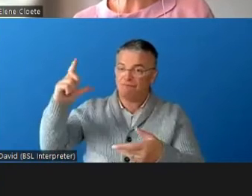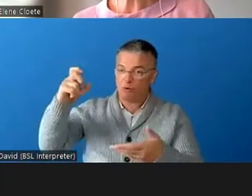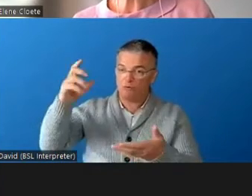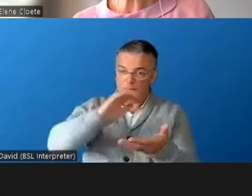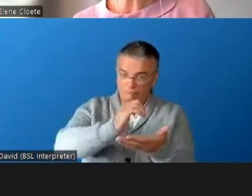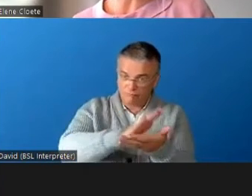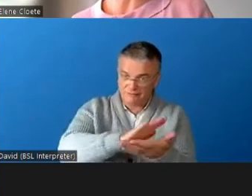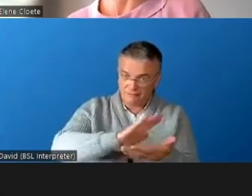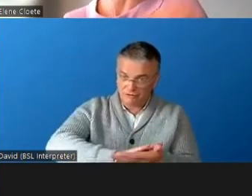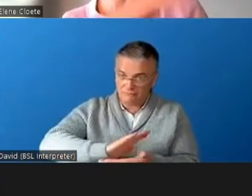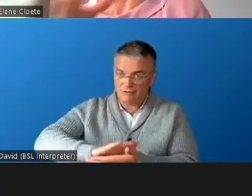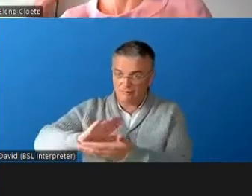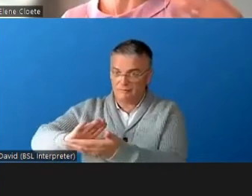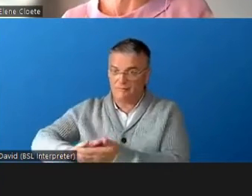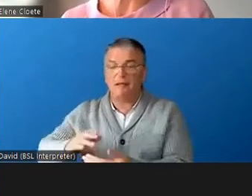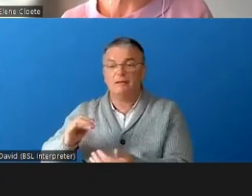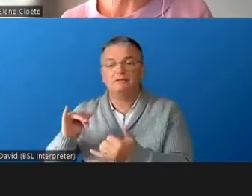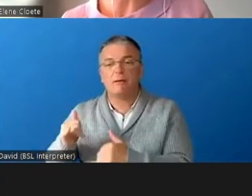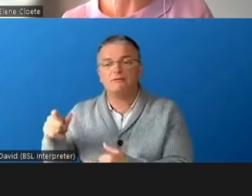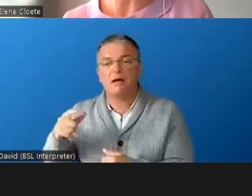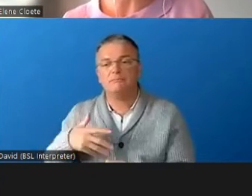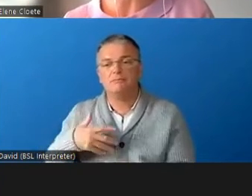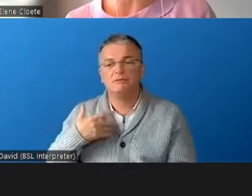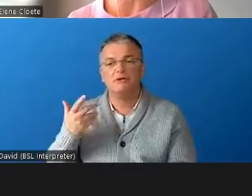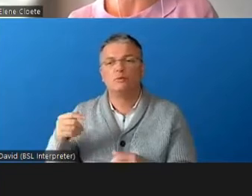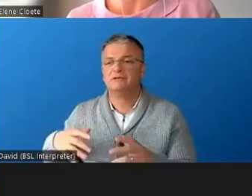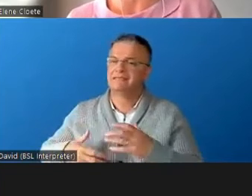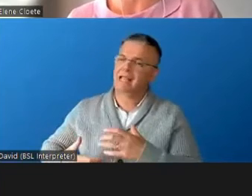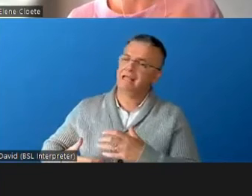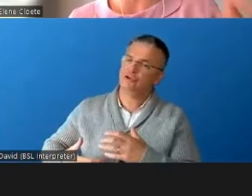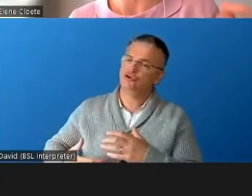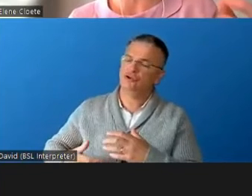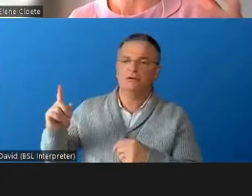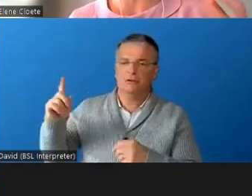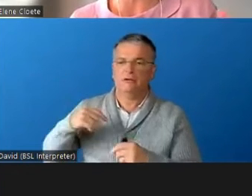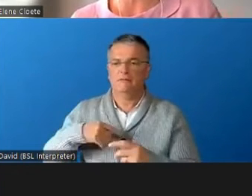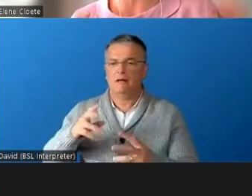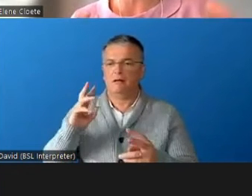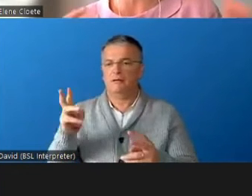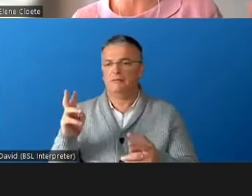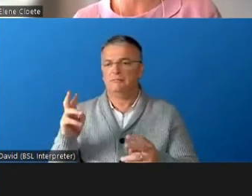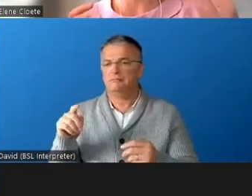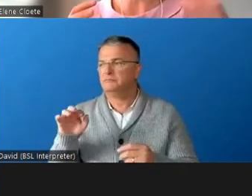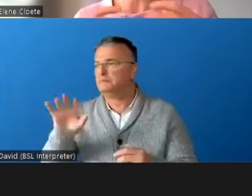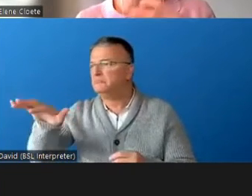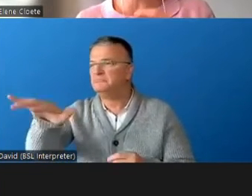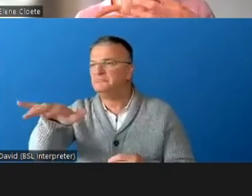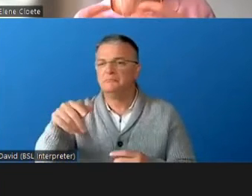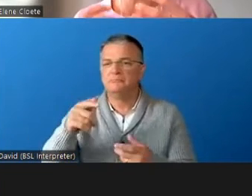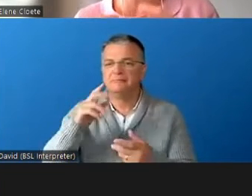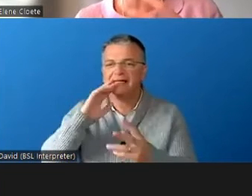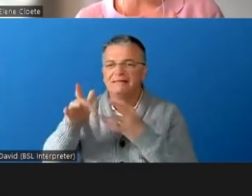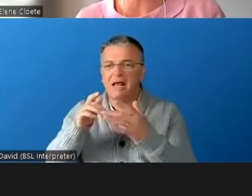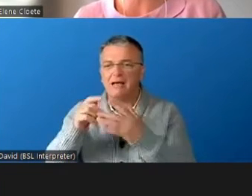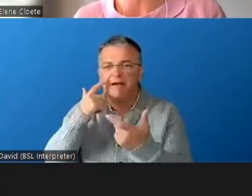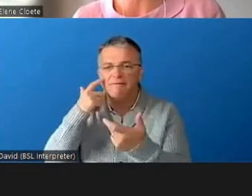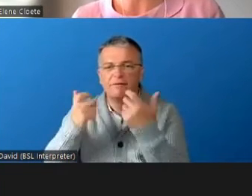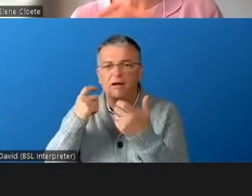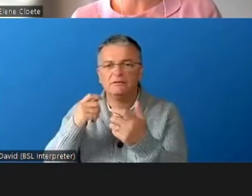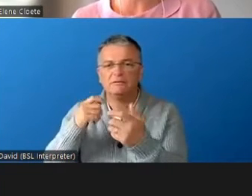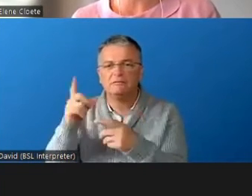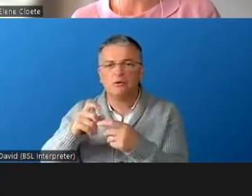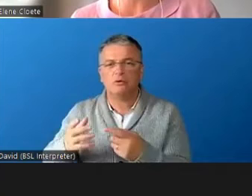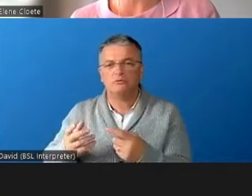In some cases where they did not want to stage the photo, they looked toward the internet to find photos that reflect for them in a deep